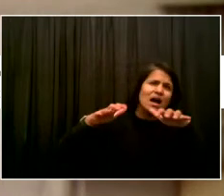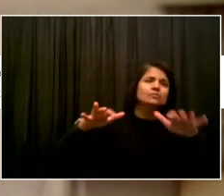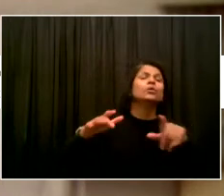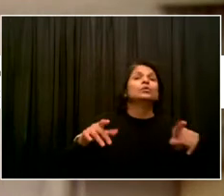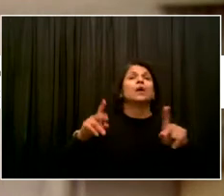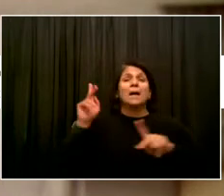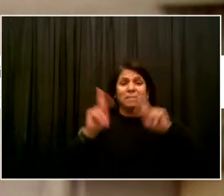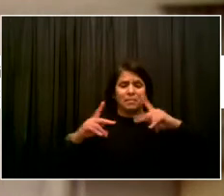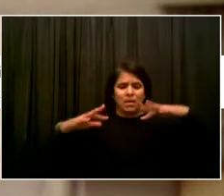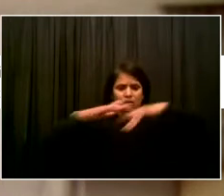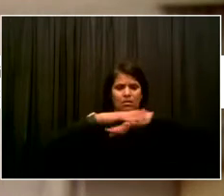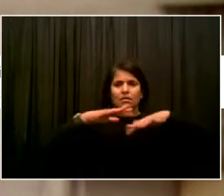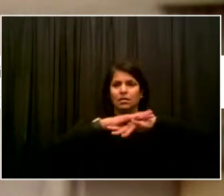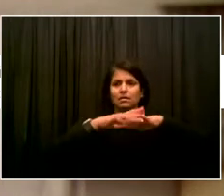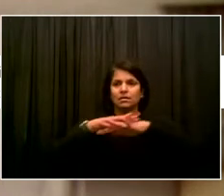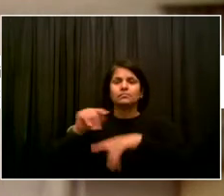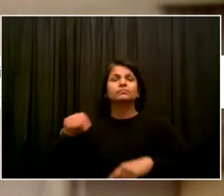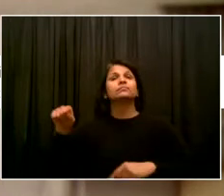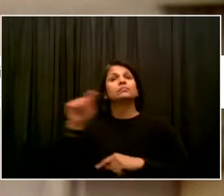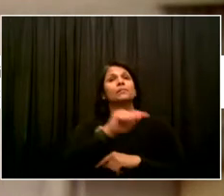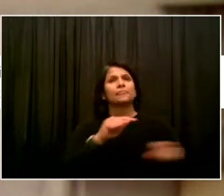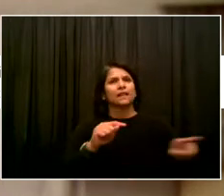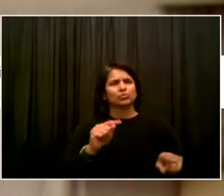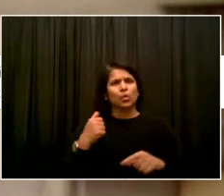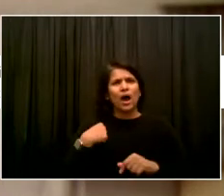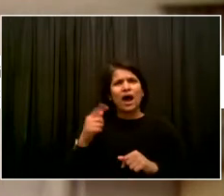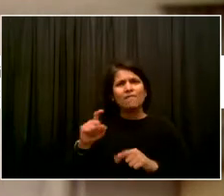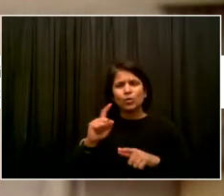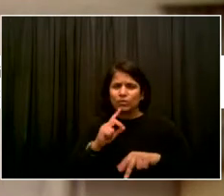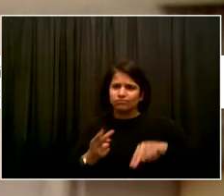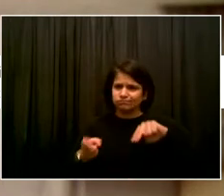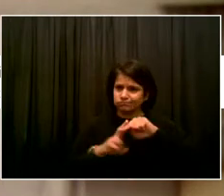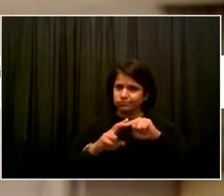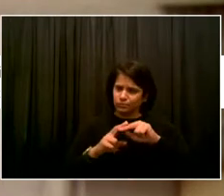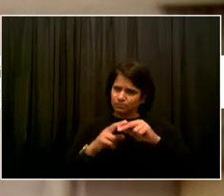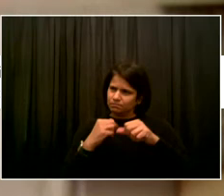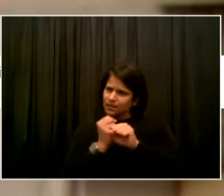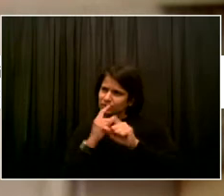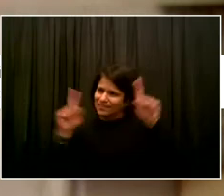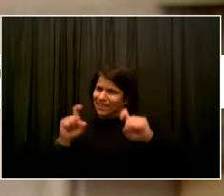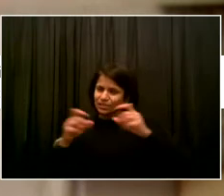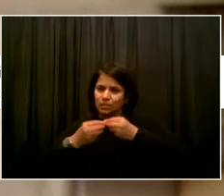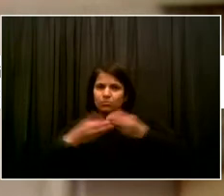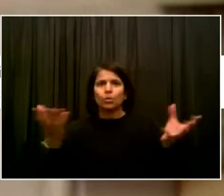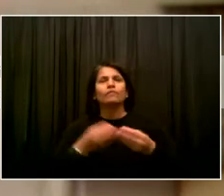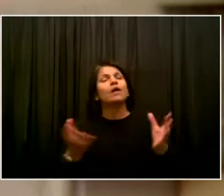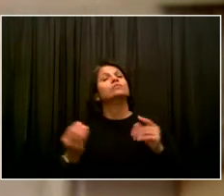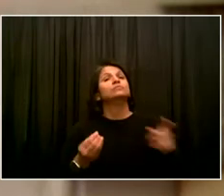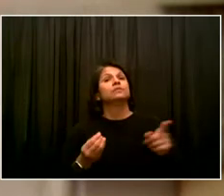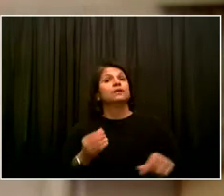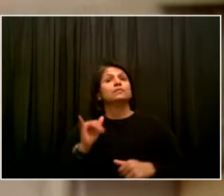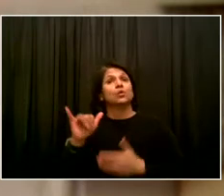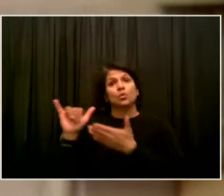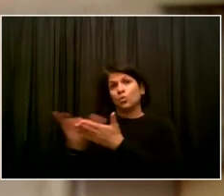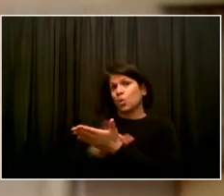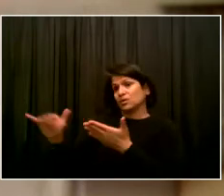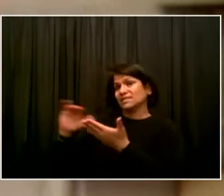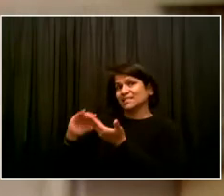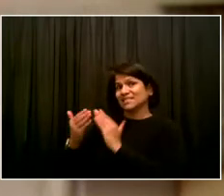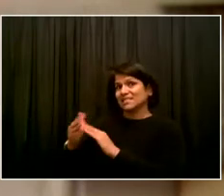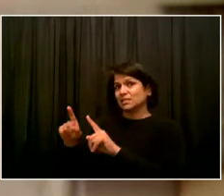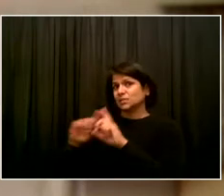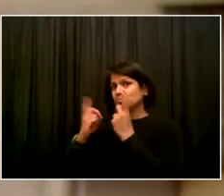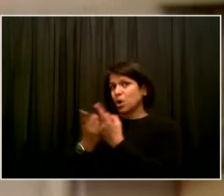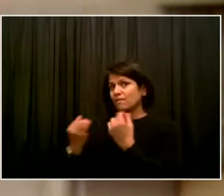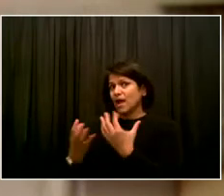your departments, I love the collaboration that's going on between our departments of health, something that's been was missing but is now in full gear. And